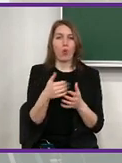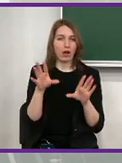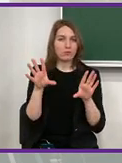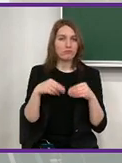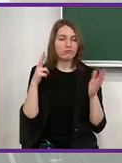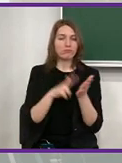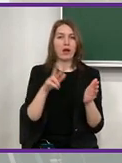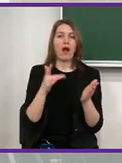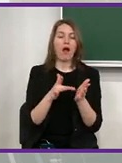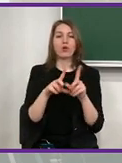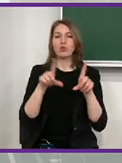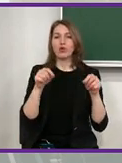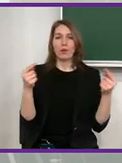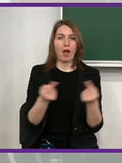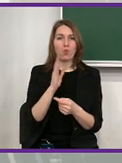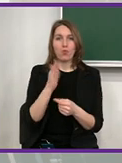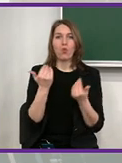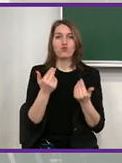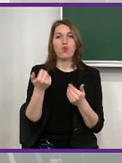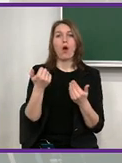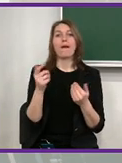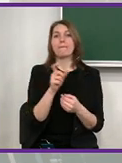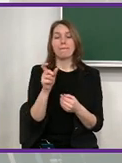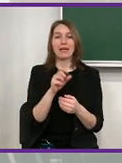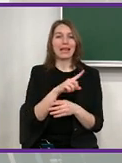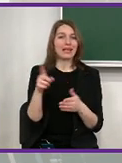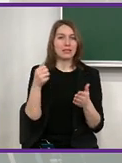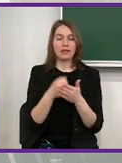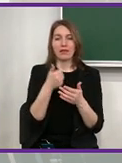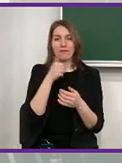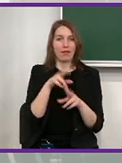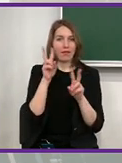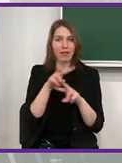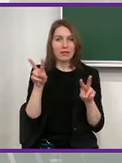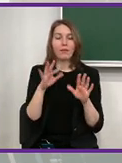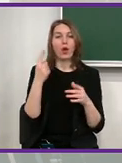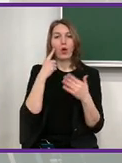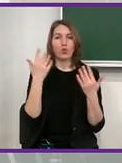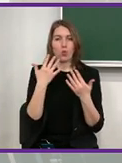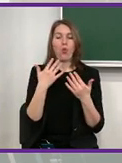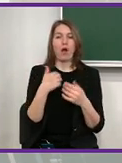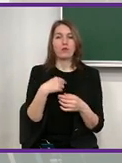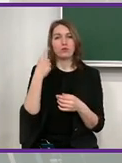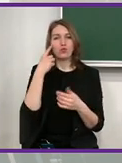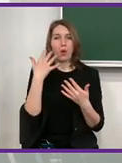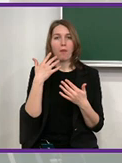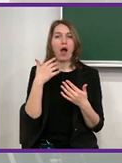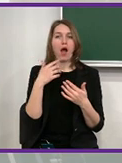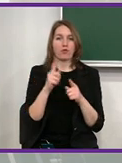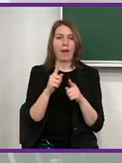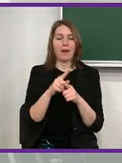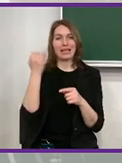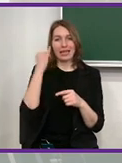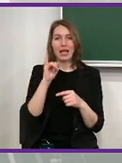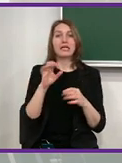I don't know if the directive will be applied this year or not this year, and we don't know yet to which companies